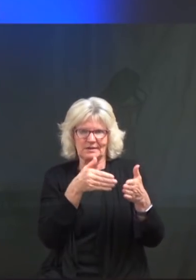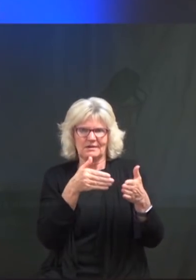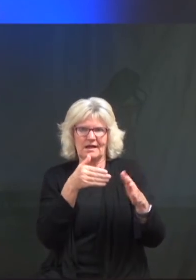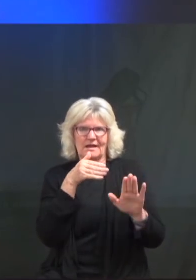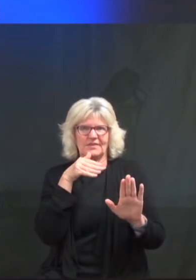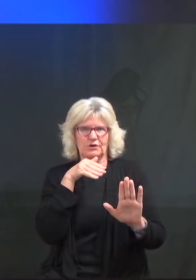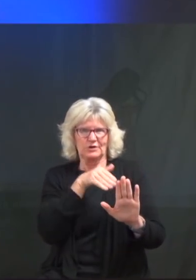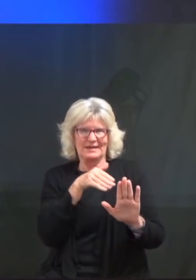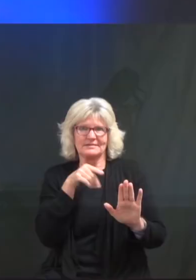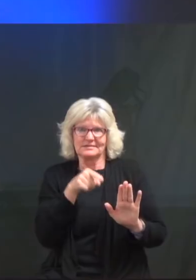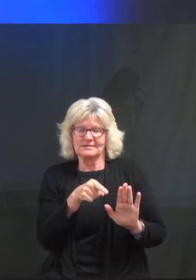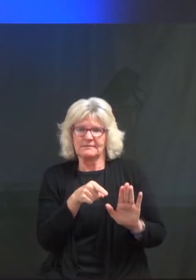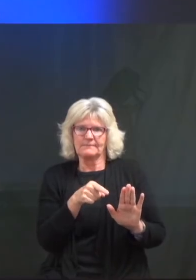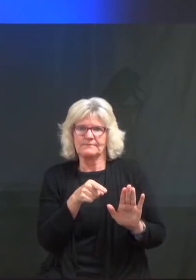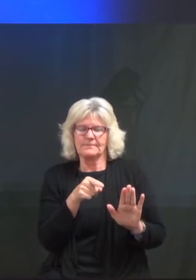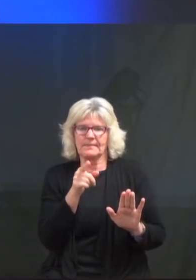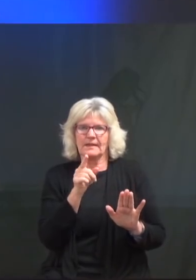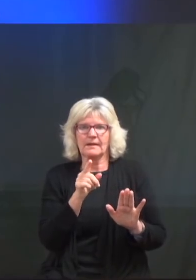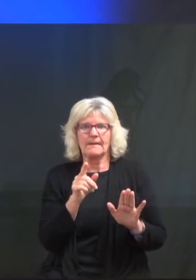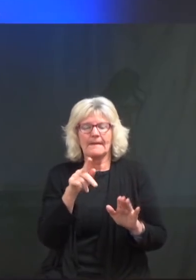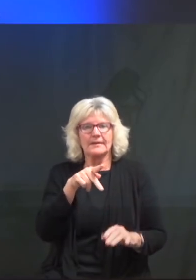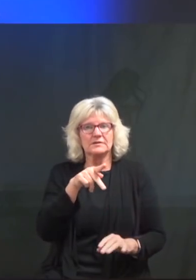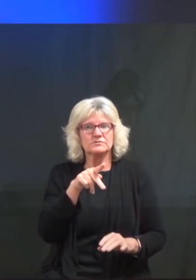opposed him, he walks away.